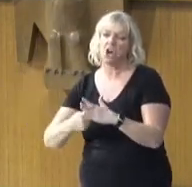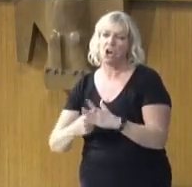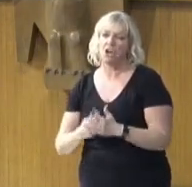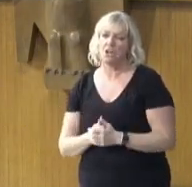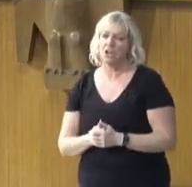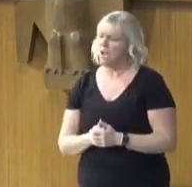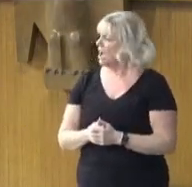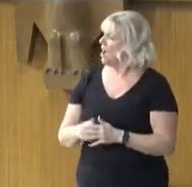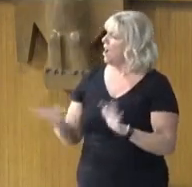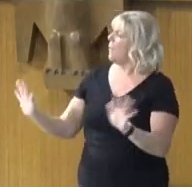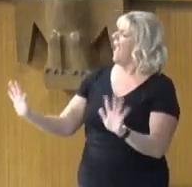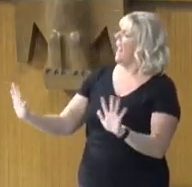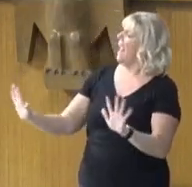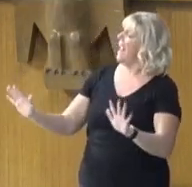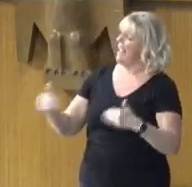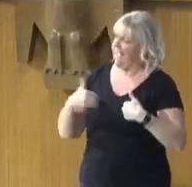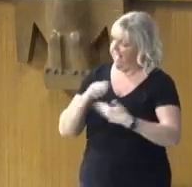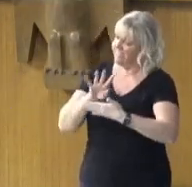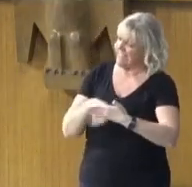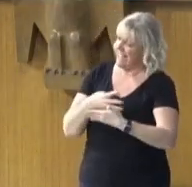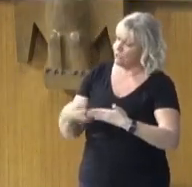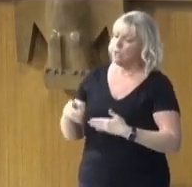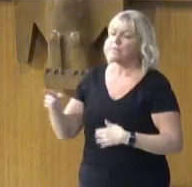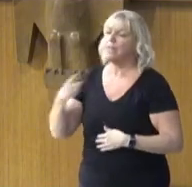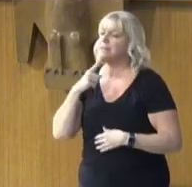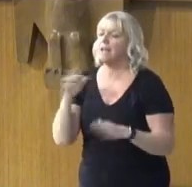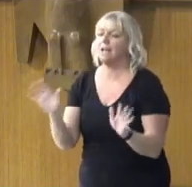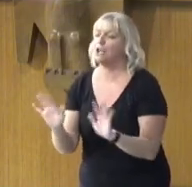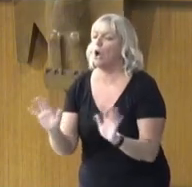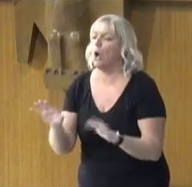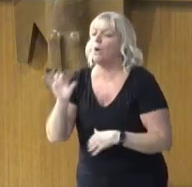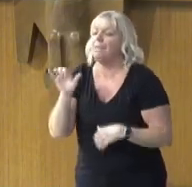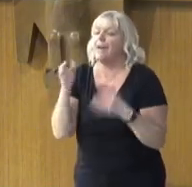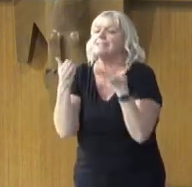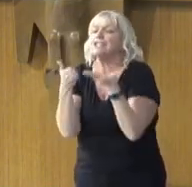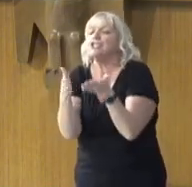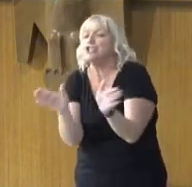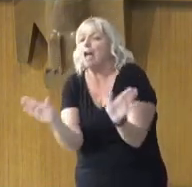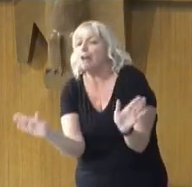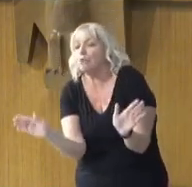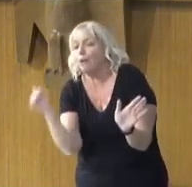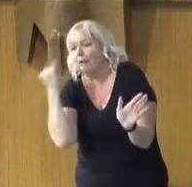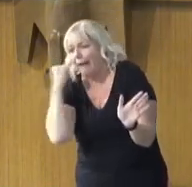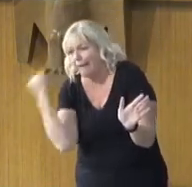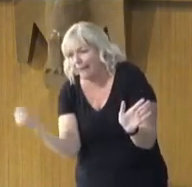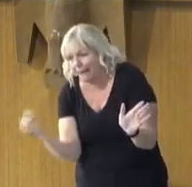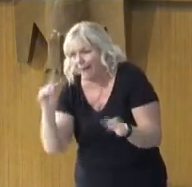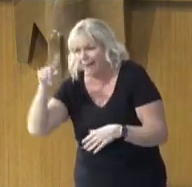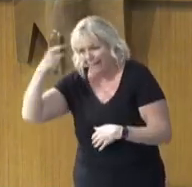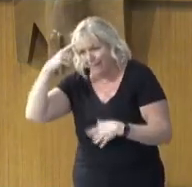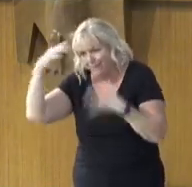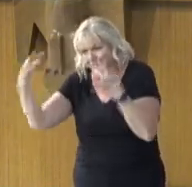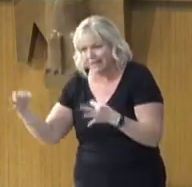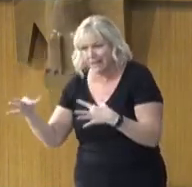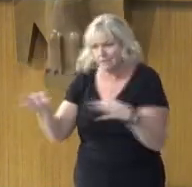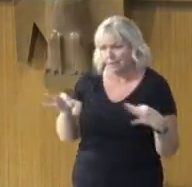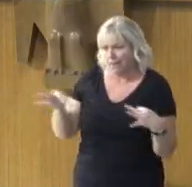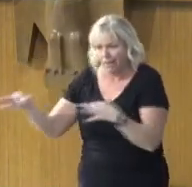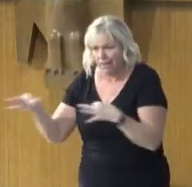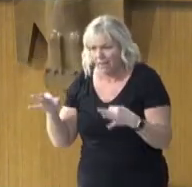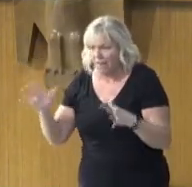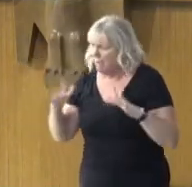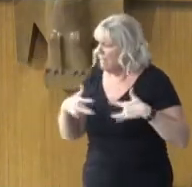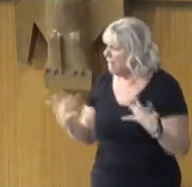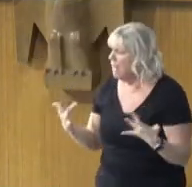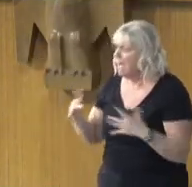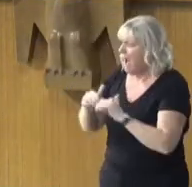And we're like, wait, wait, wait, there's a schedule. And they're like, oh yeah, that's just like a general suggestion. And we were like, what is up with this? How